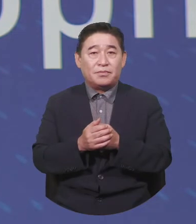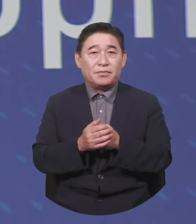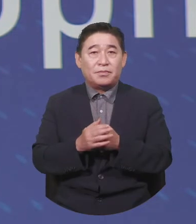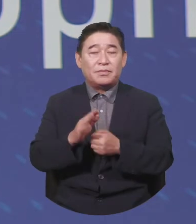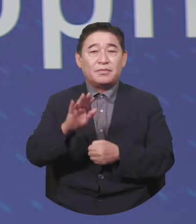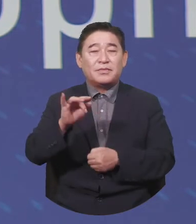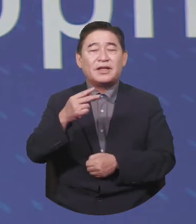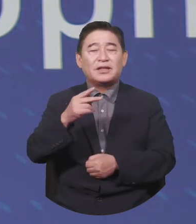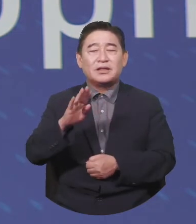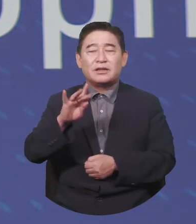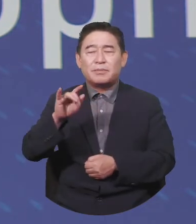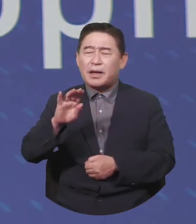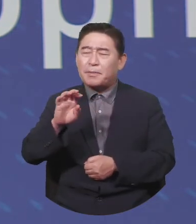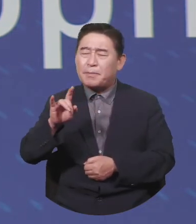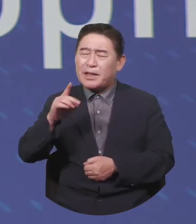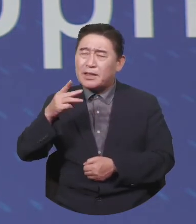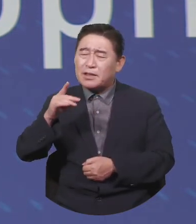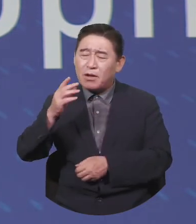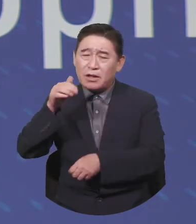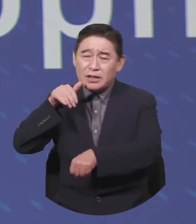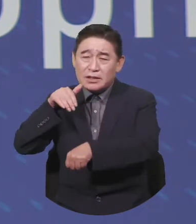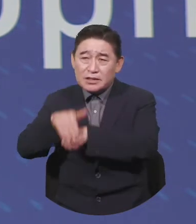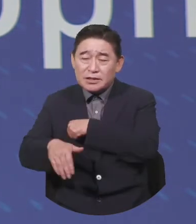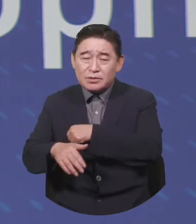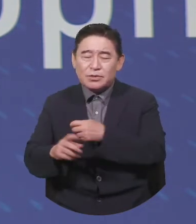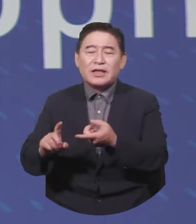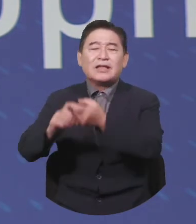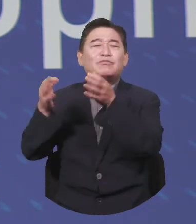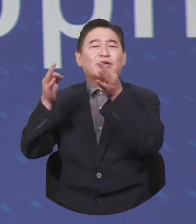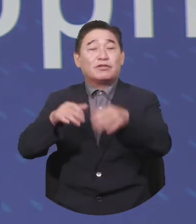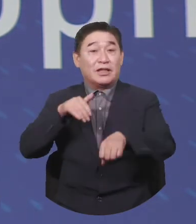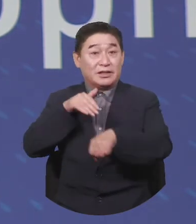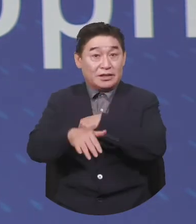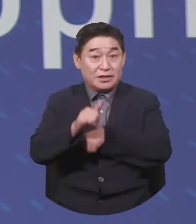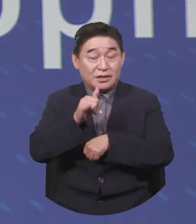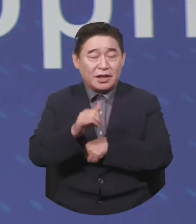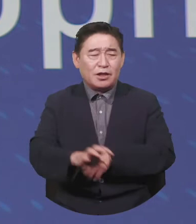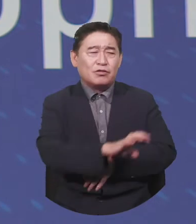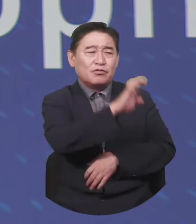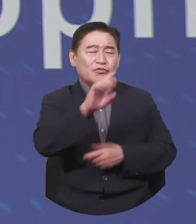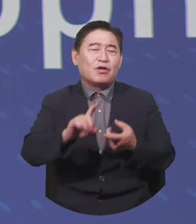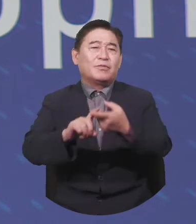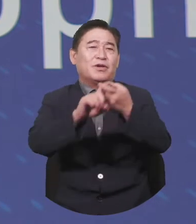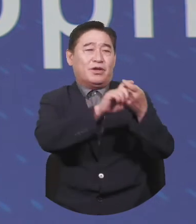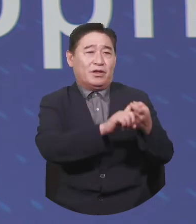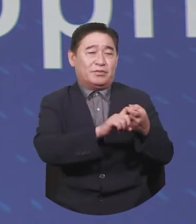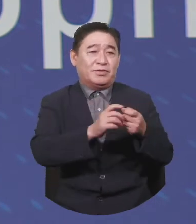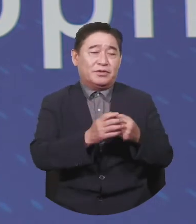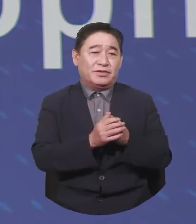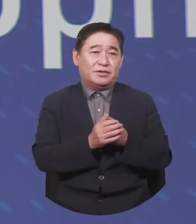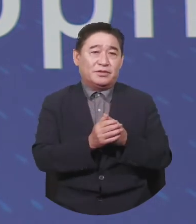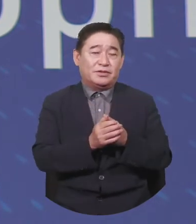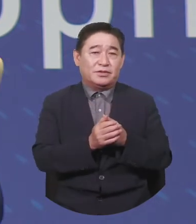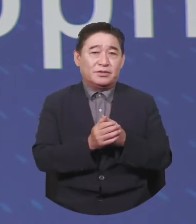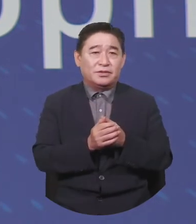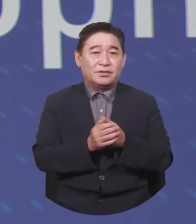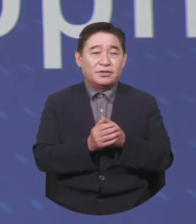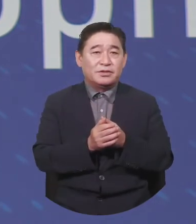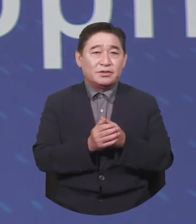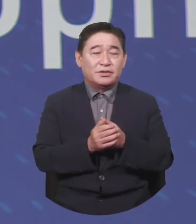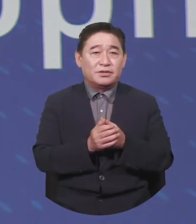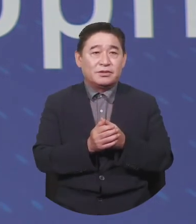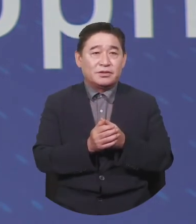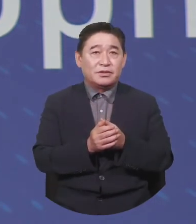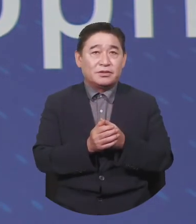infrastructure approach. What I mentioned already, European Union with the Global Gateway, yes. Also infrastructure. G7 is